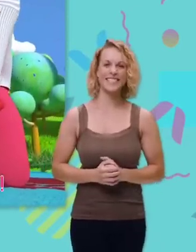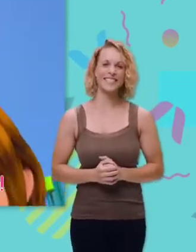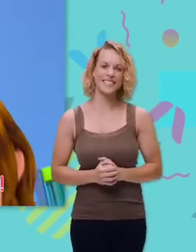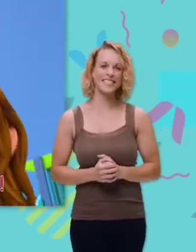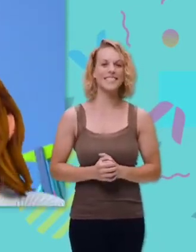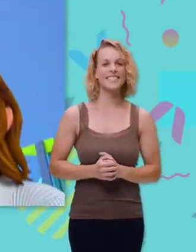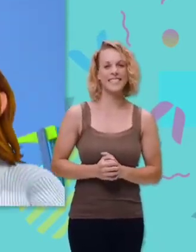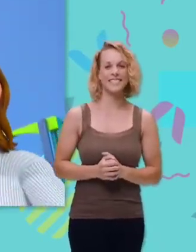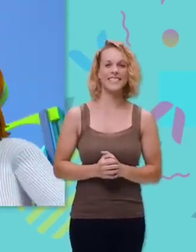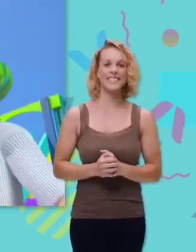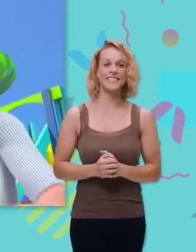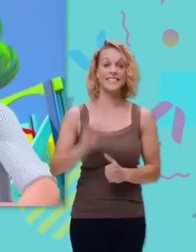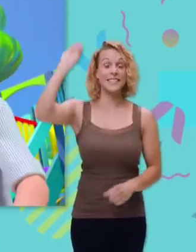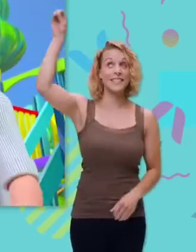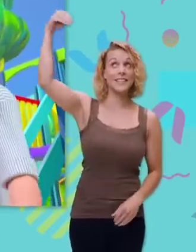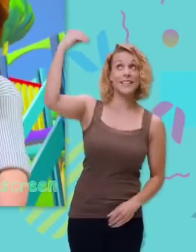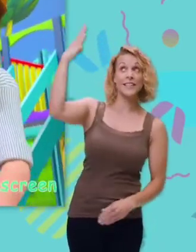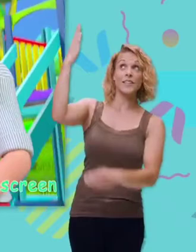wow.